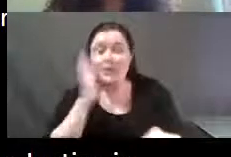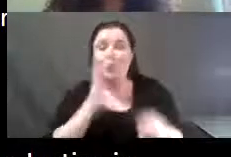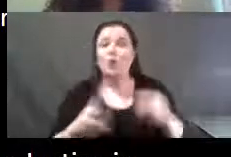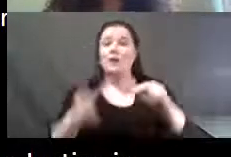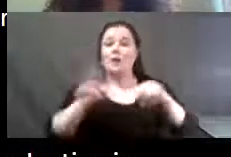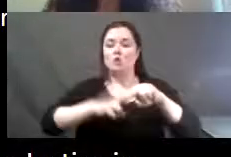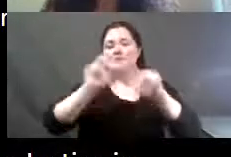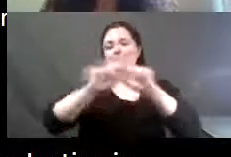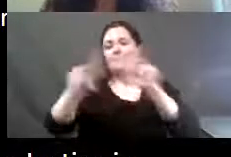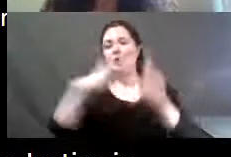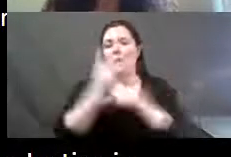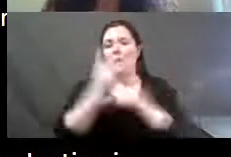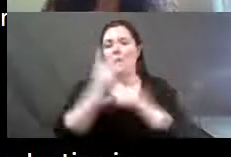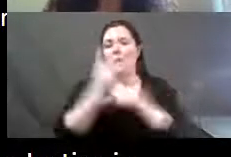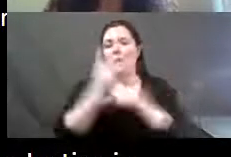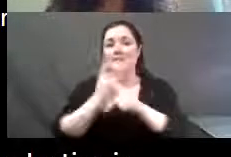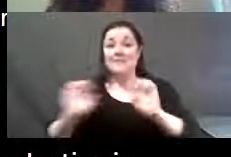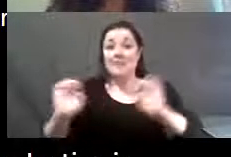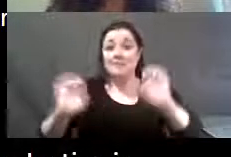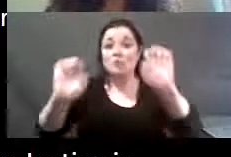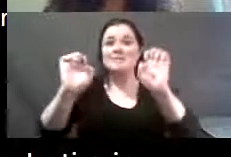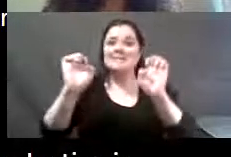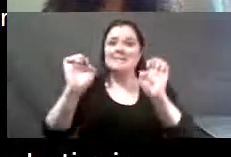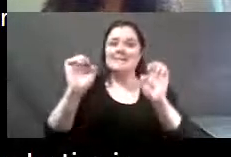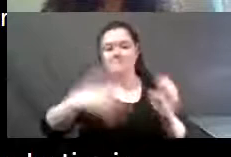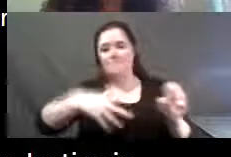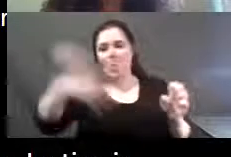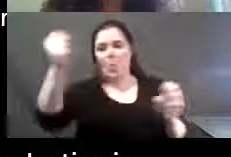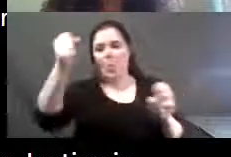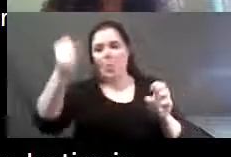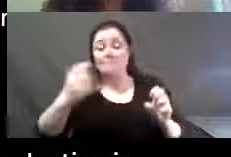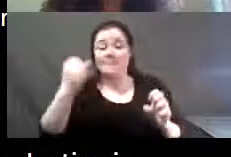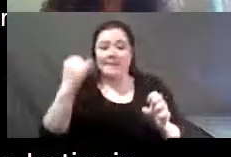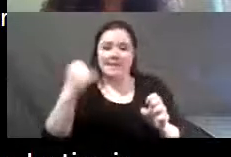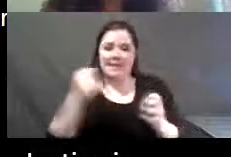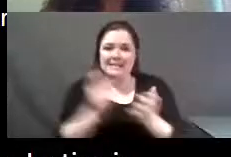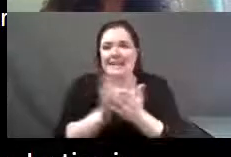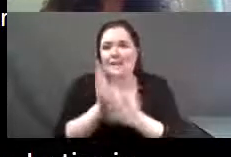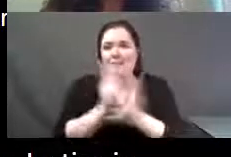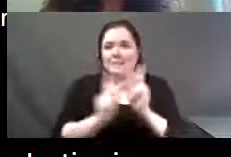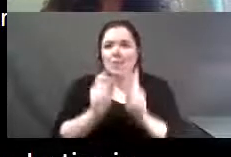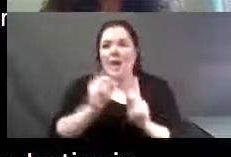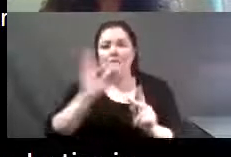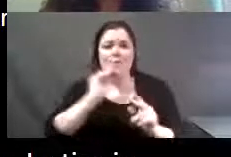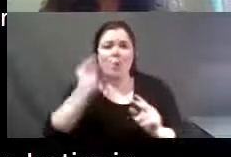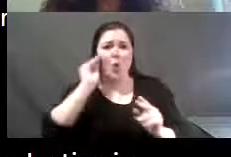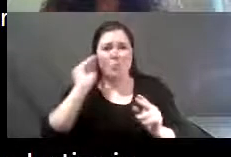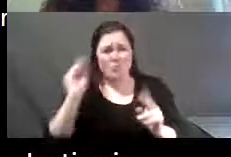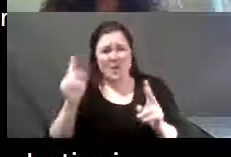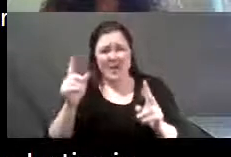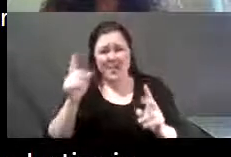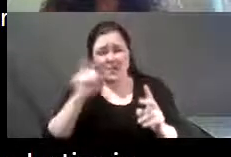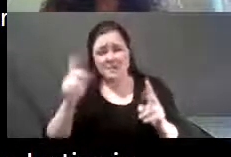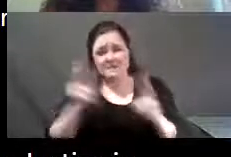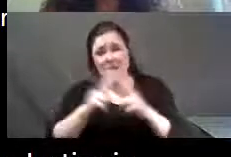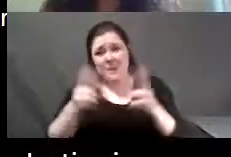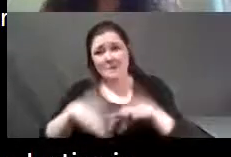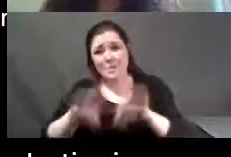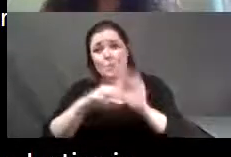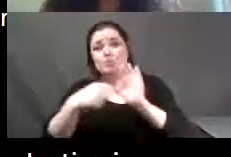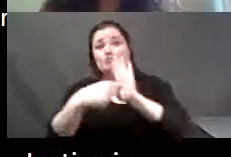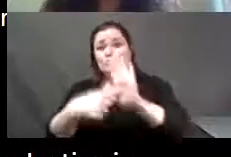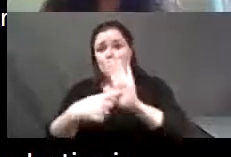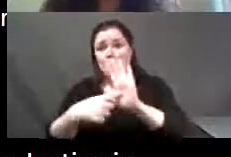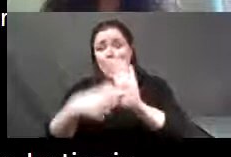types of emergency possession if people are kicked out of their home. I just thought that would be a very relevant bill to show that the disability community has